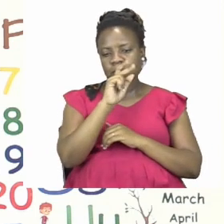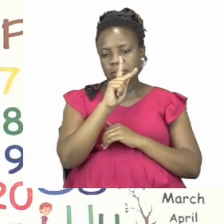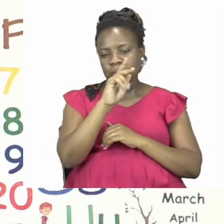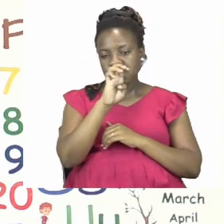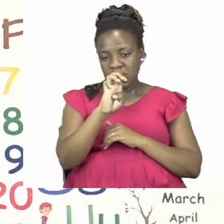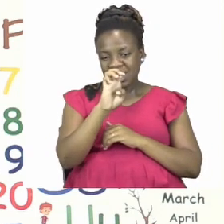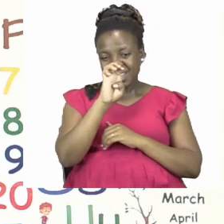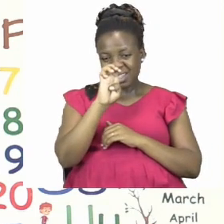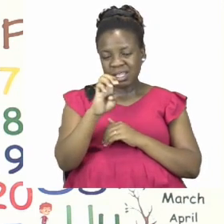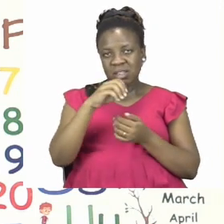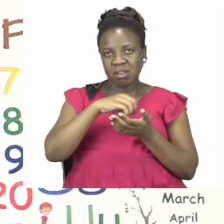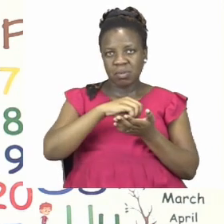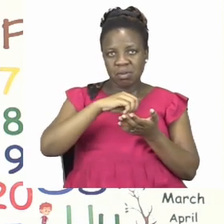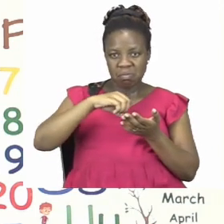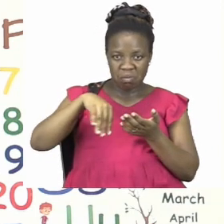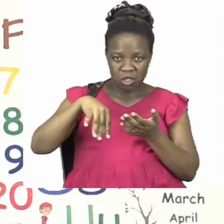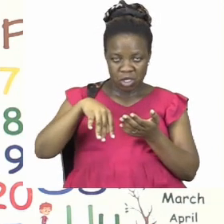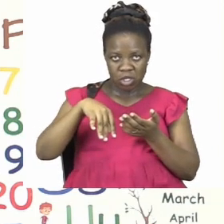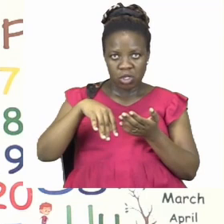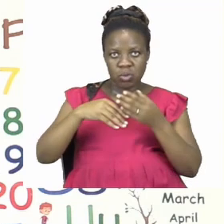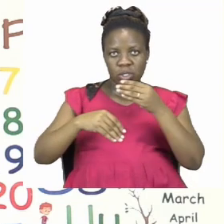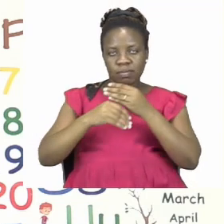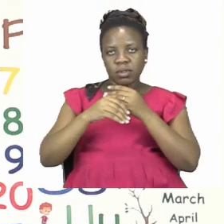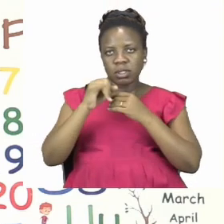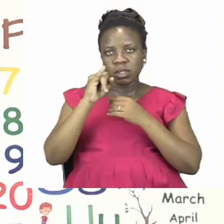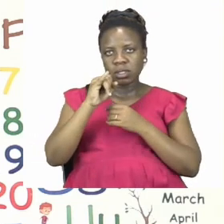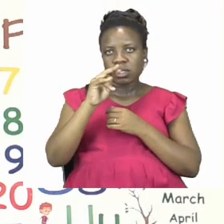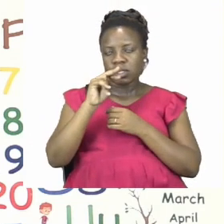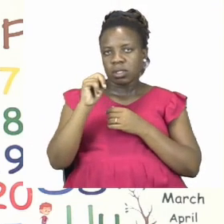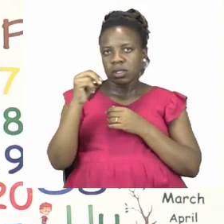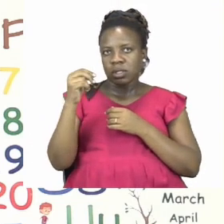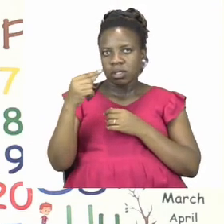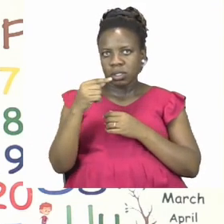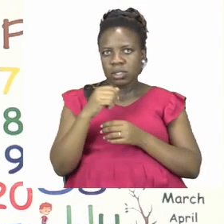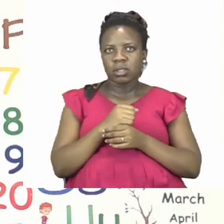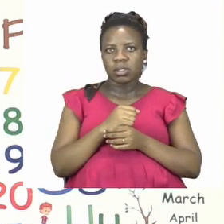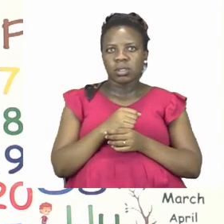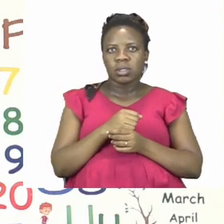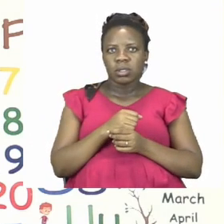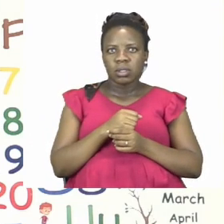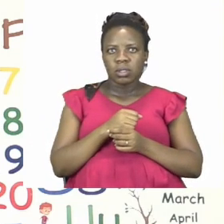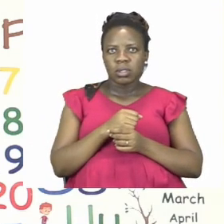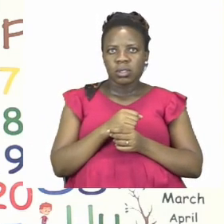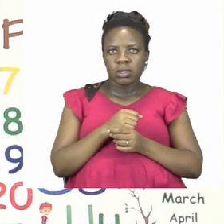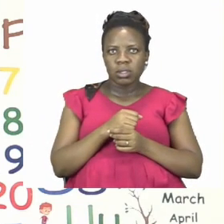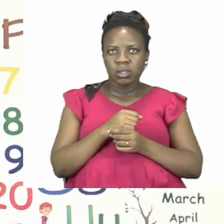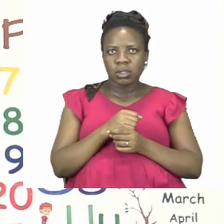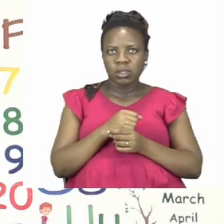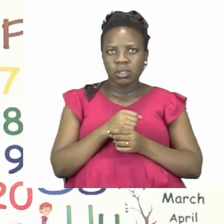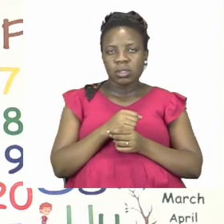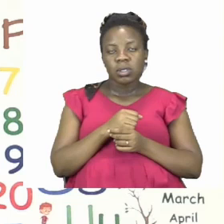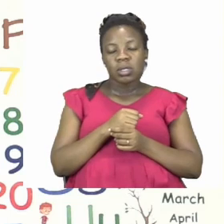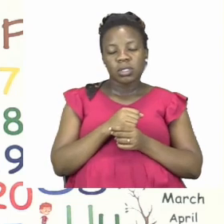the vowel sound, like I for swimming, we can hear the vowel sound. We double